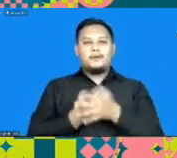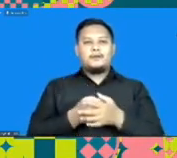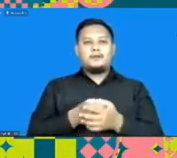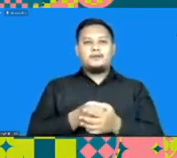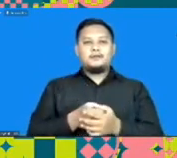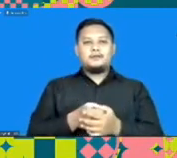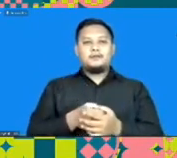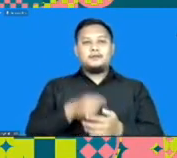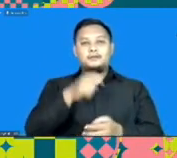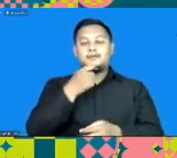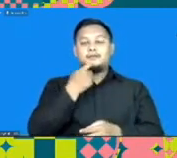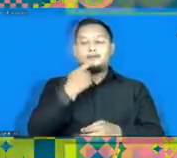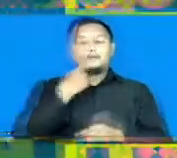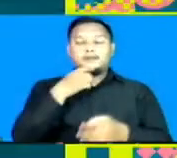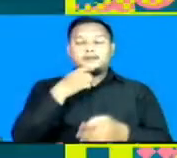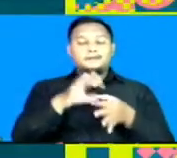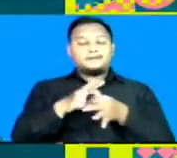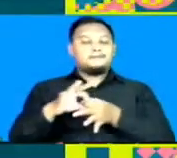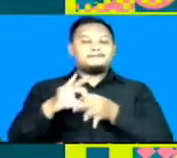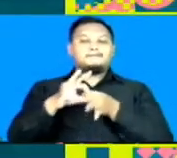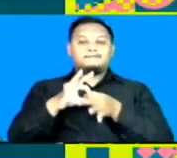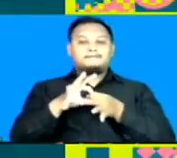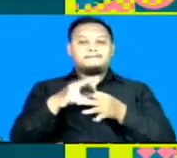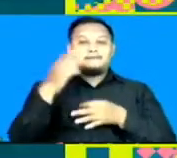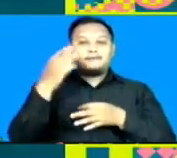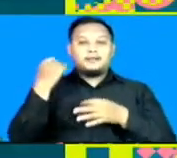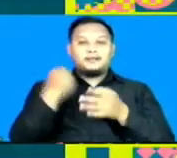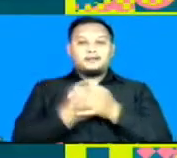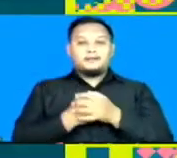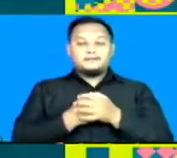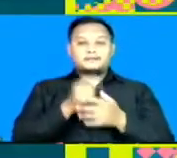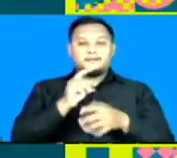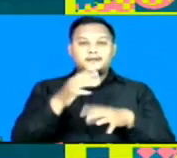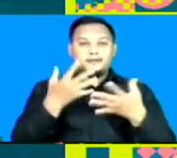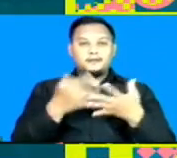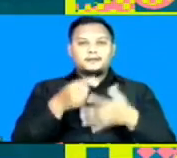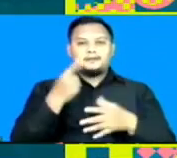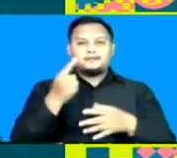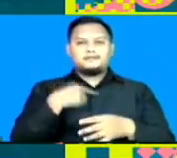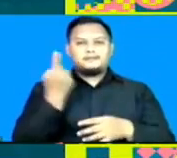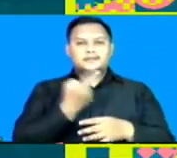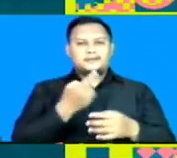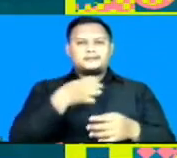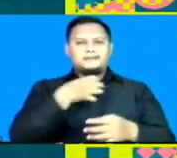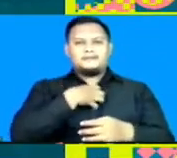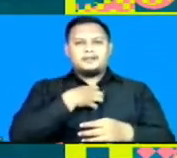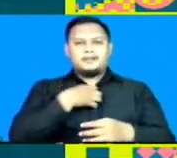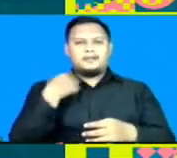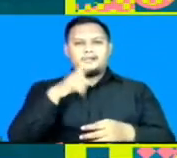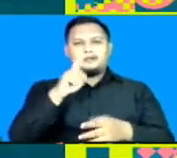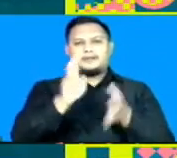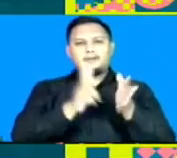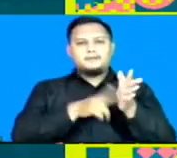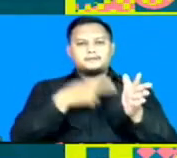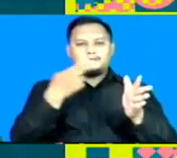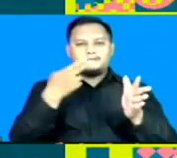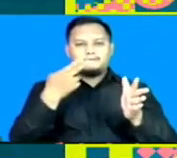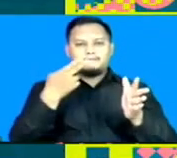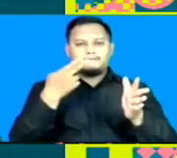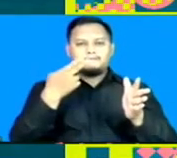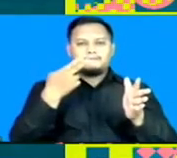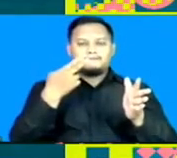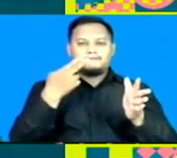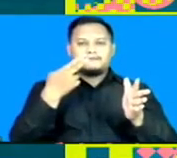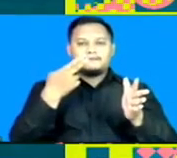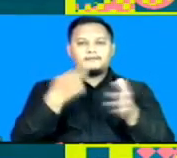all mutual cooperation. Because we believe the one value that helps Indonesia thrive collectively through